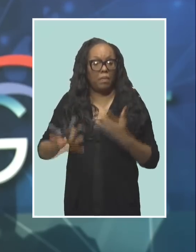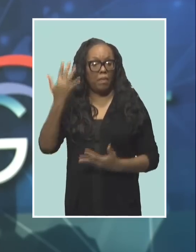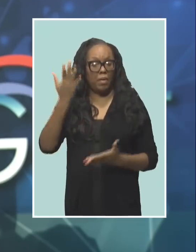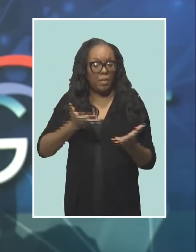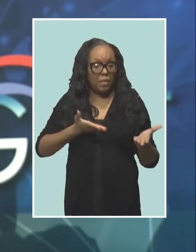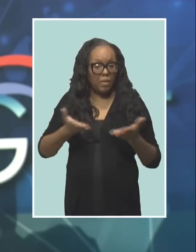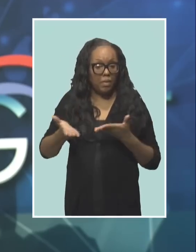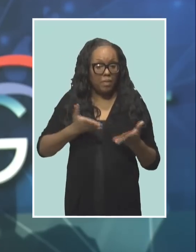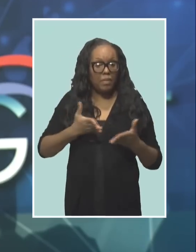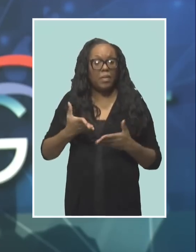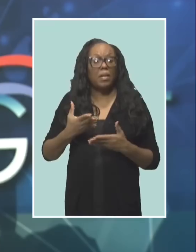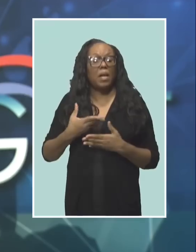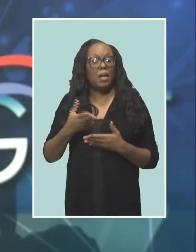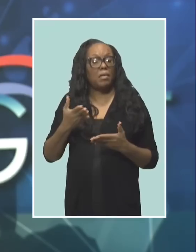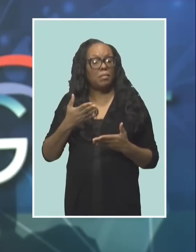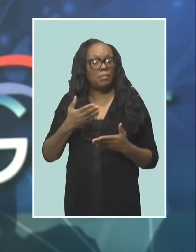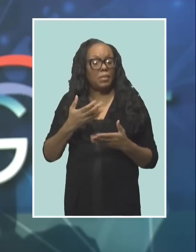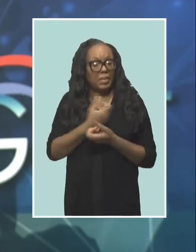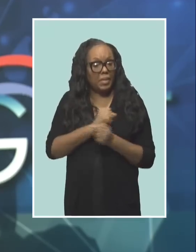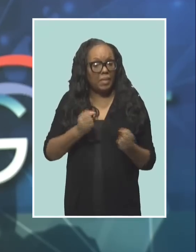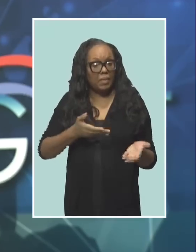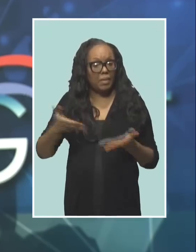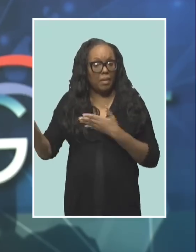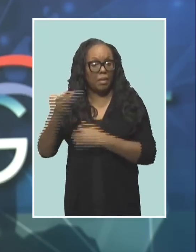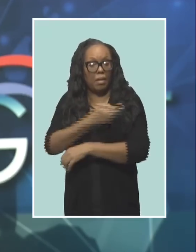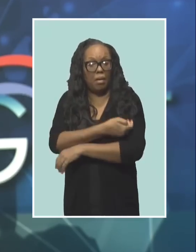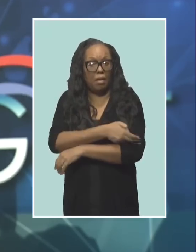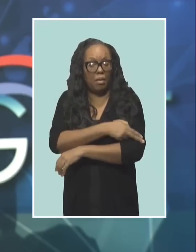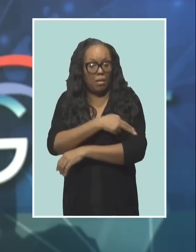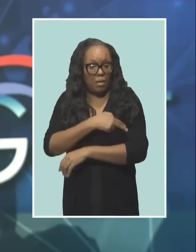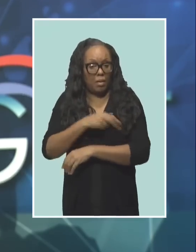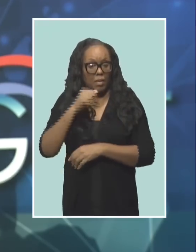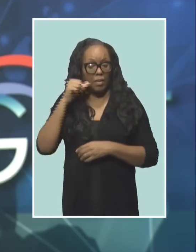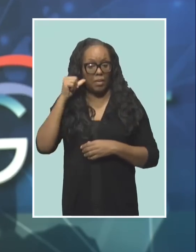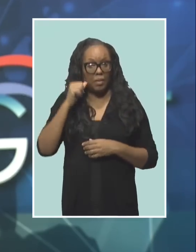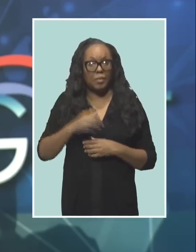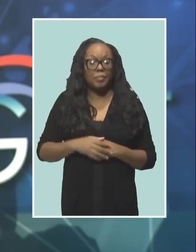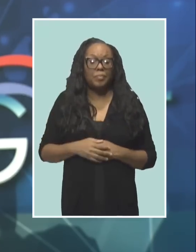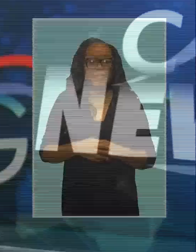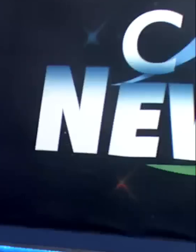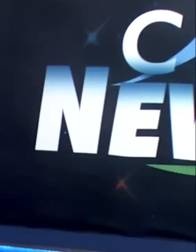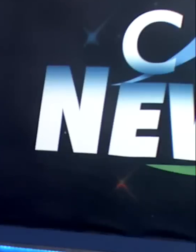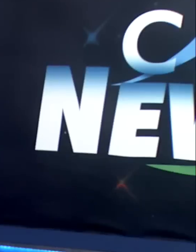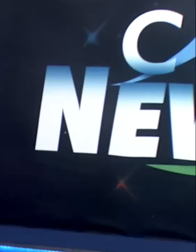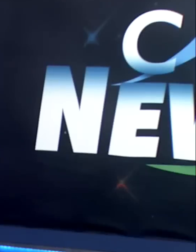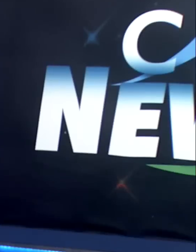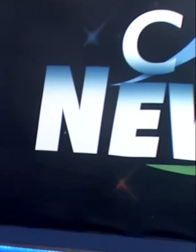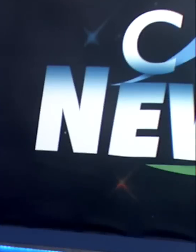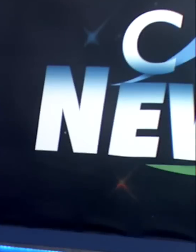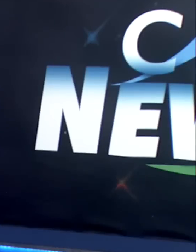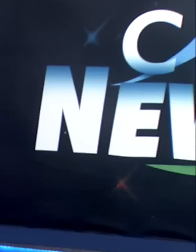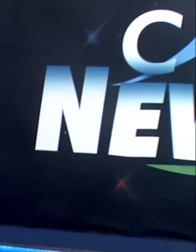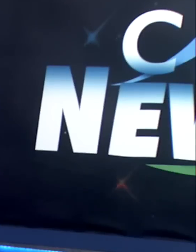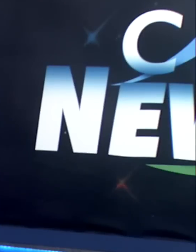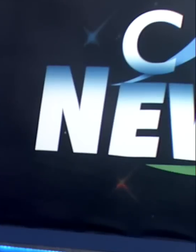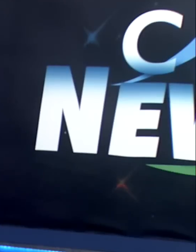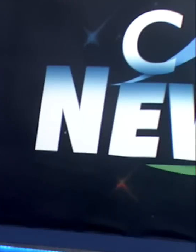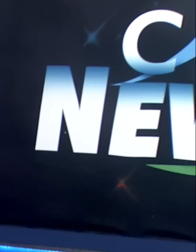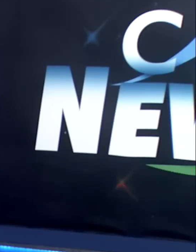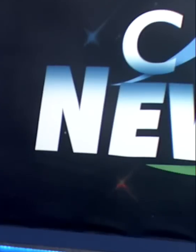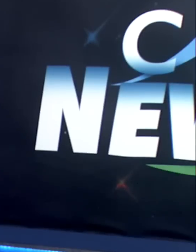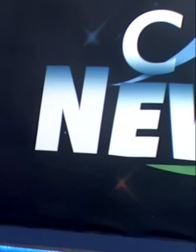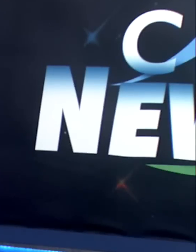Barbados Fire Service and taken to the Queen Elizabeth Hospital by ambulance. Coming up, efforts